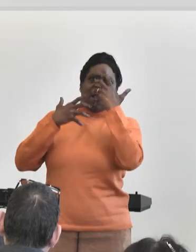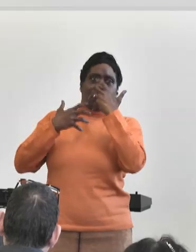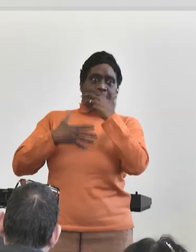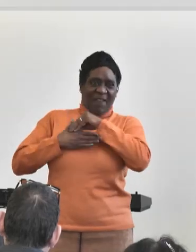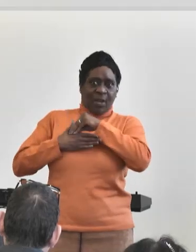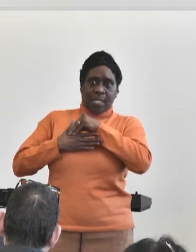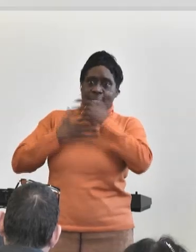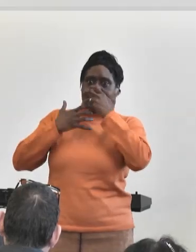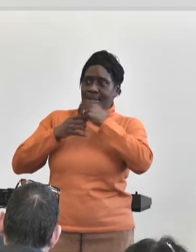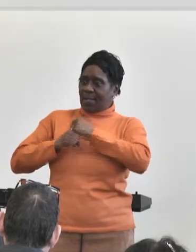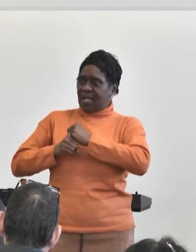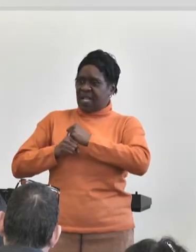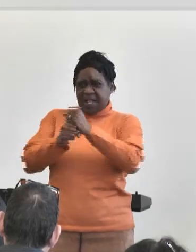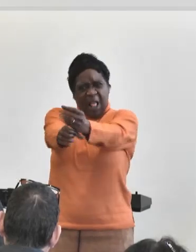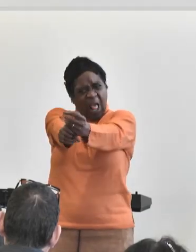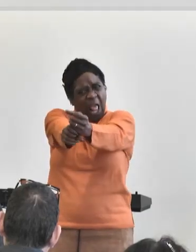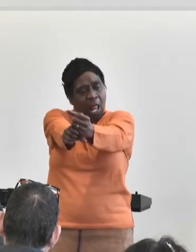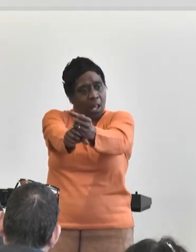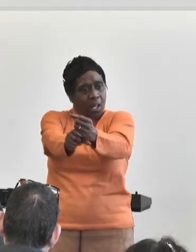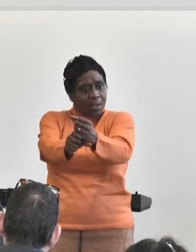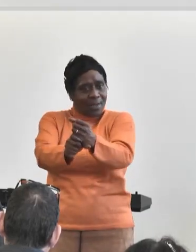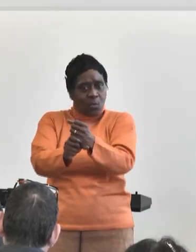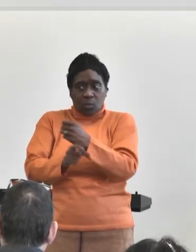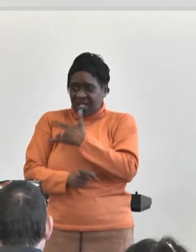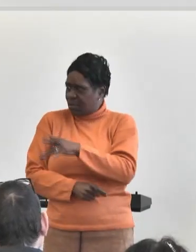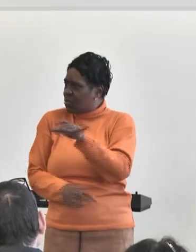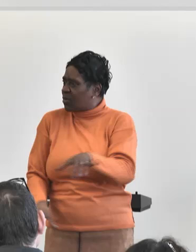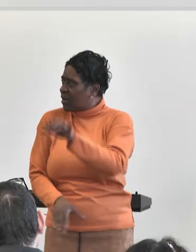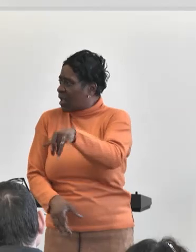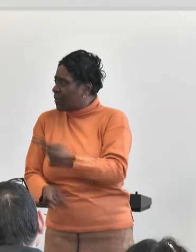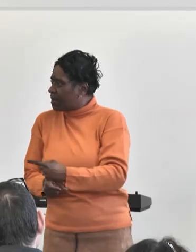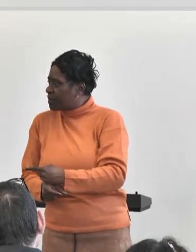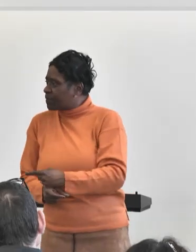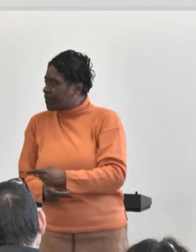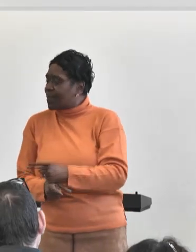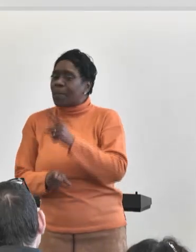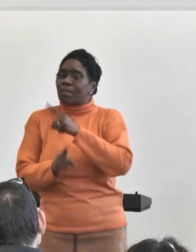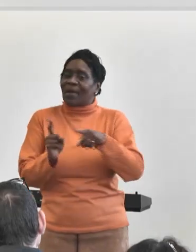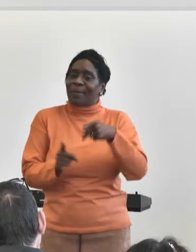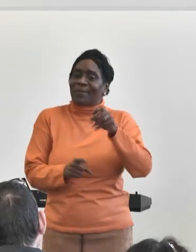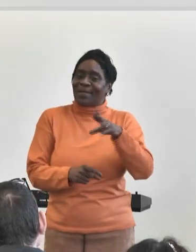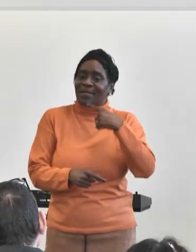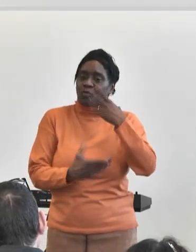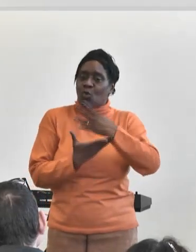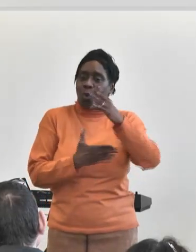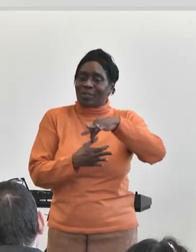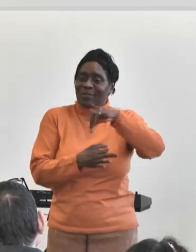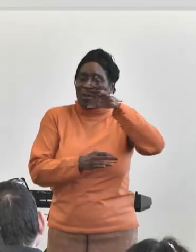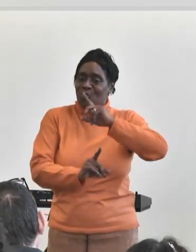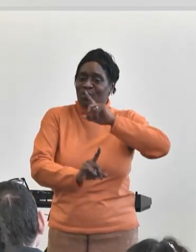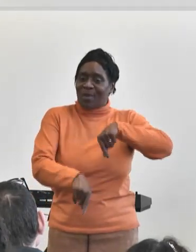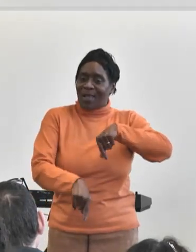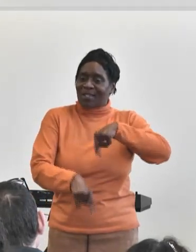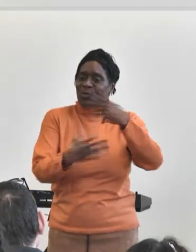con la defensa, lashing out, atacando. It was a Holy Spirit-led response. Era una respuesta dada por